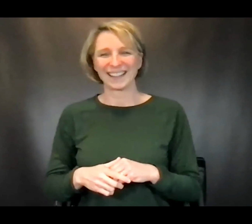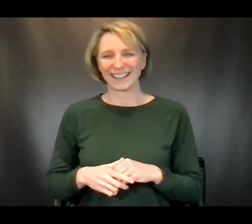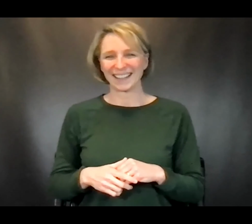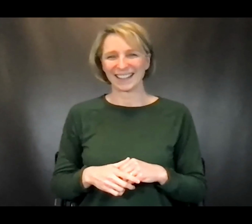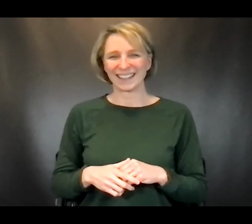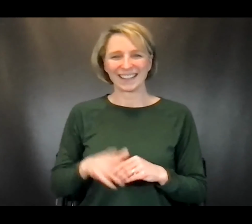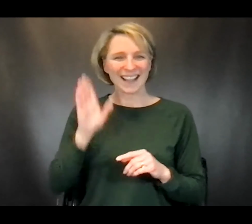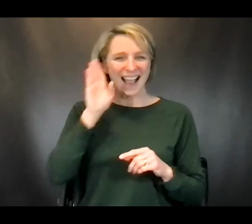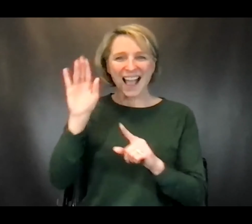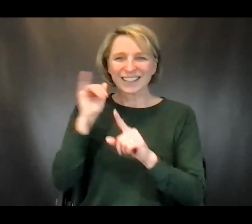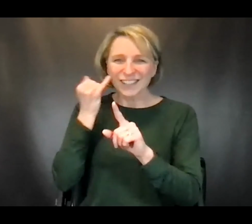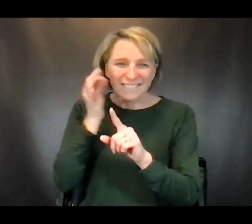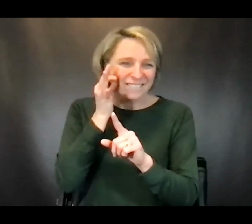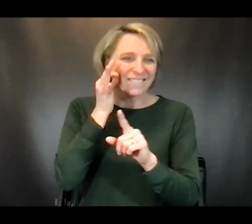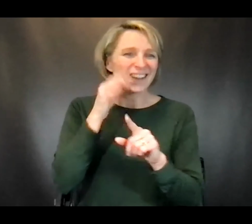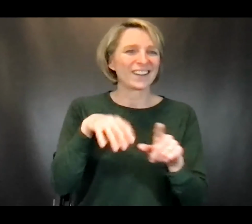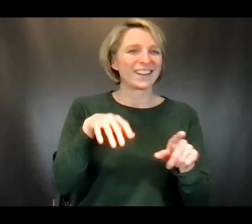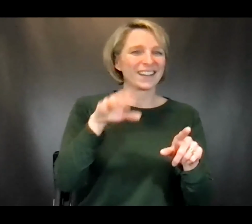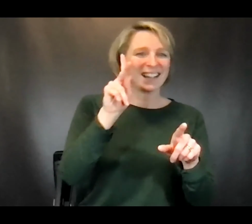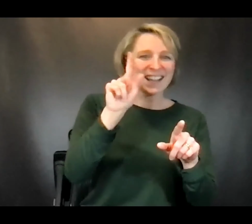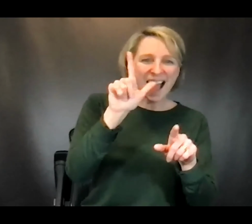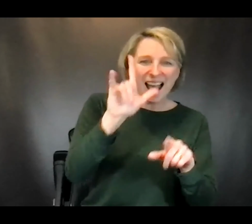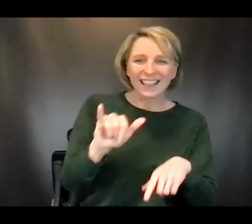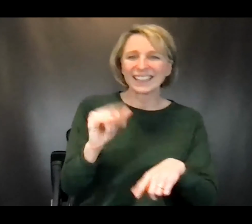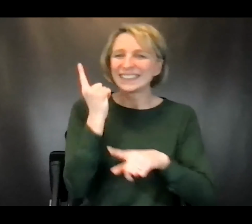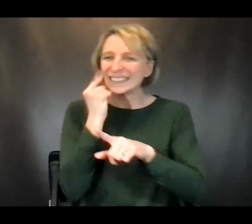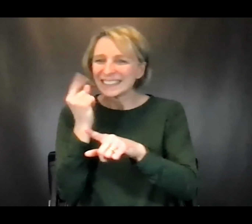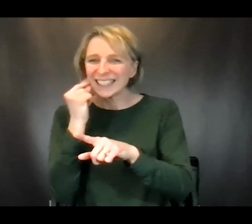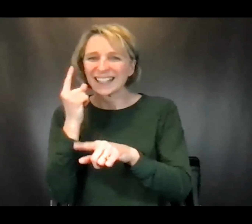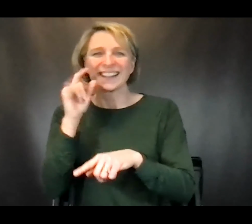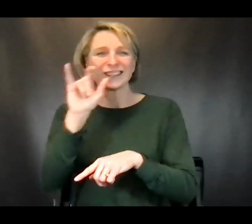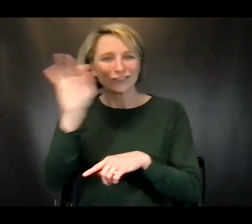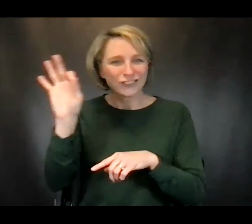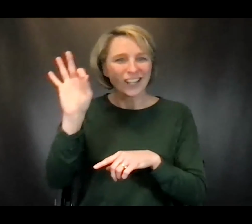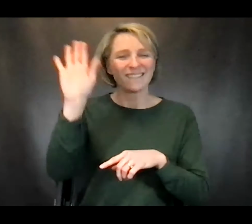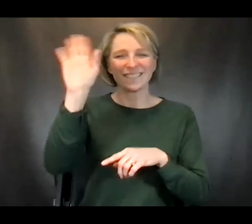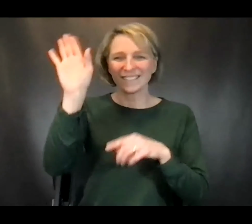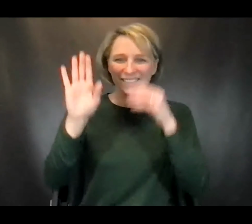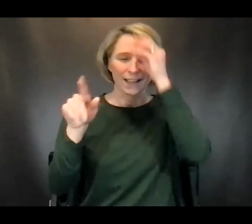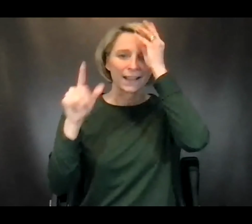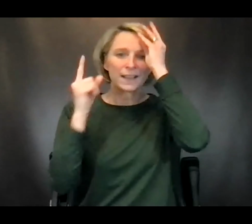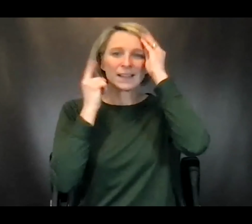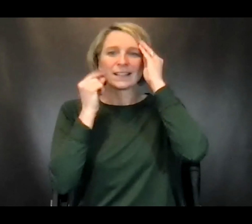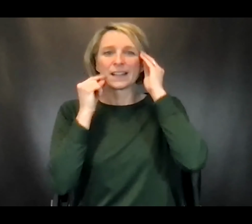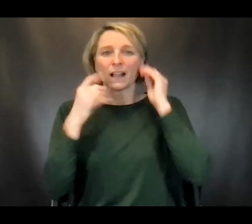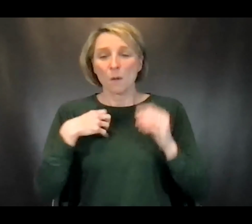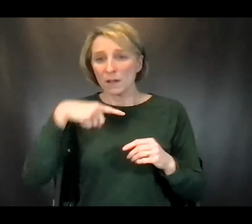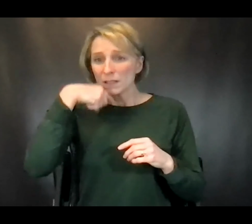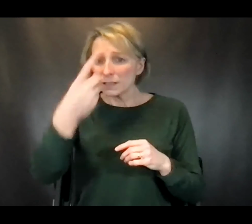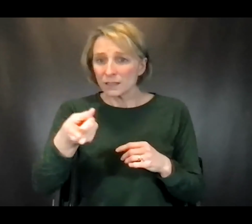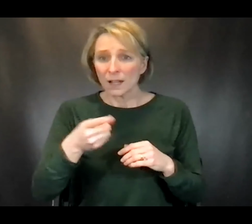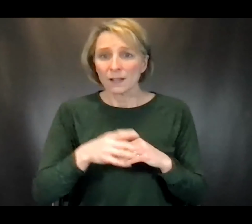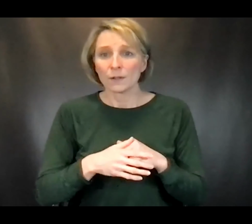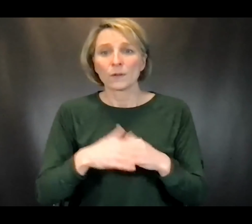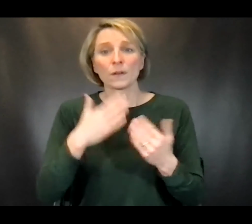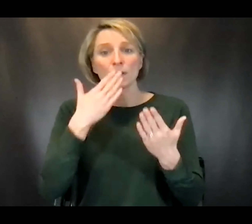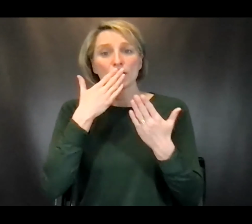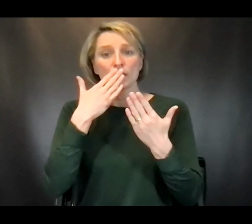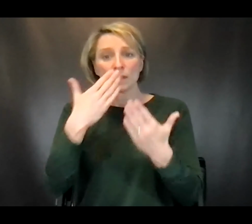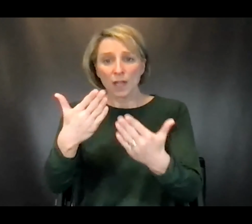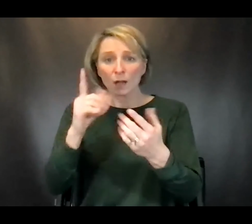Hi, Jennifer and Callie, Cynthia. Hi, Jeff. I just wanted to say thank you